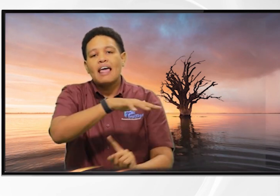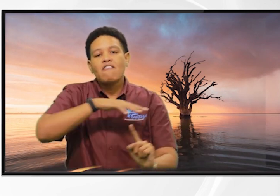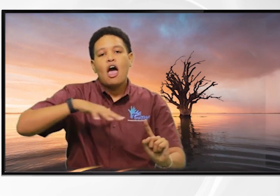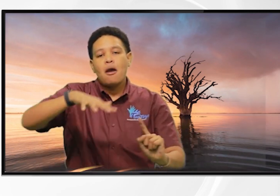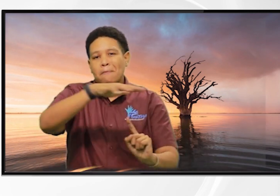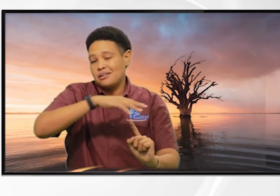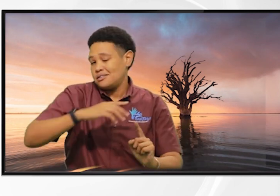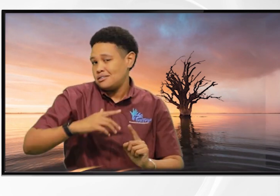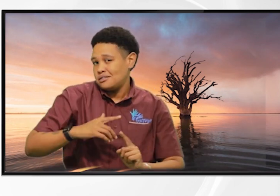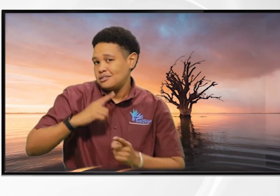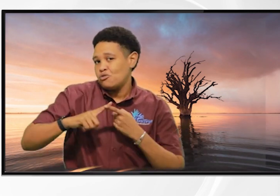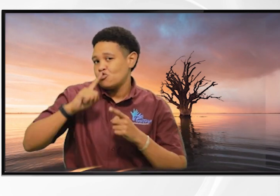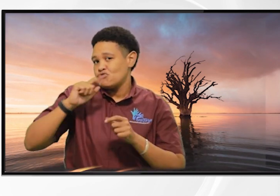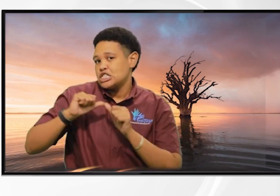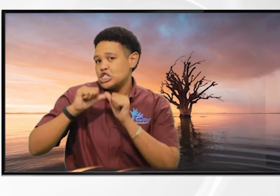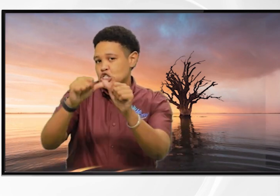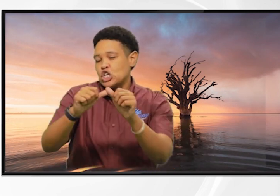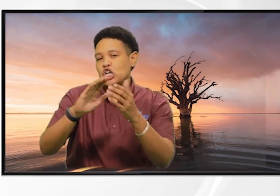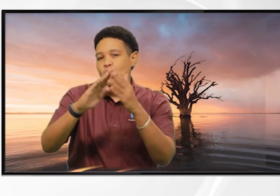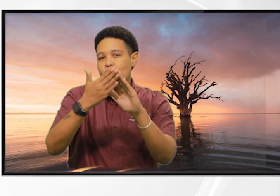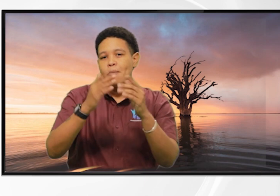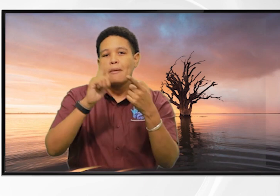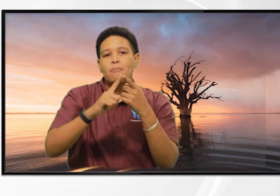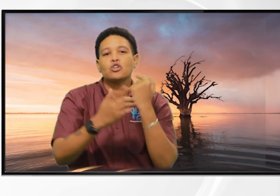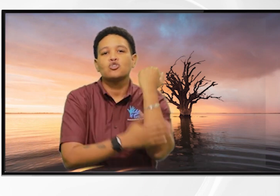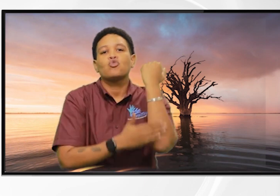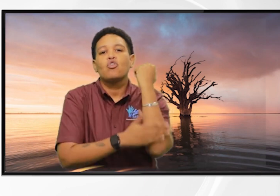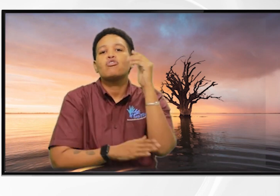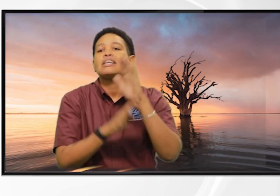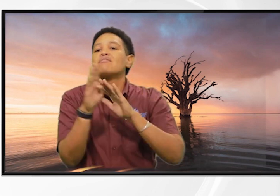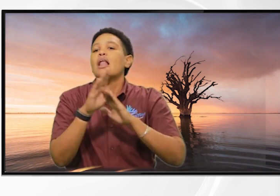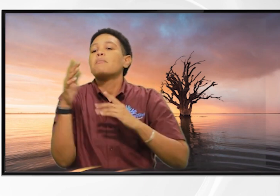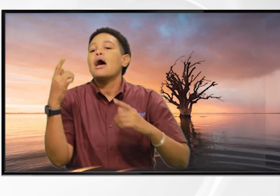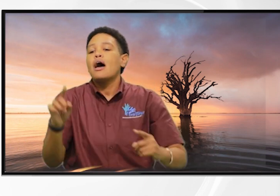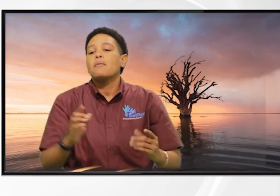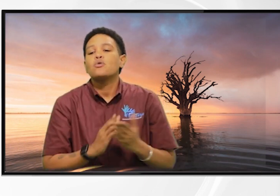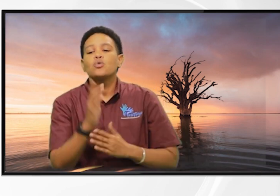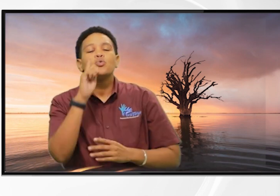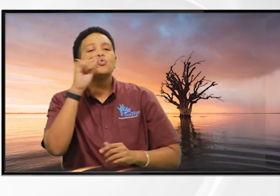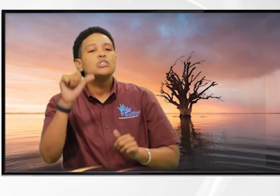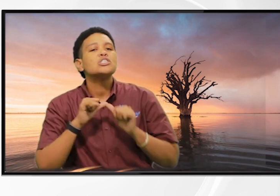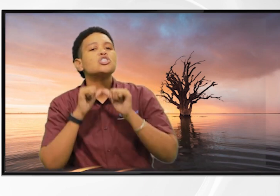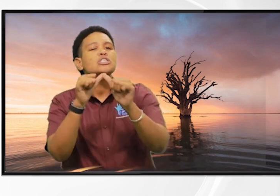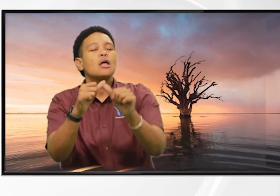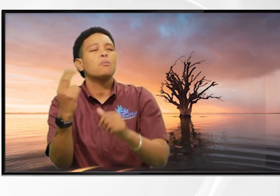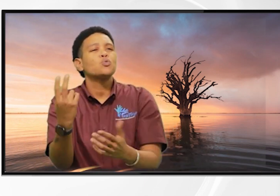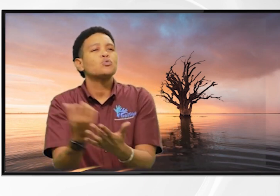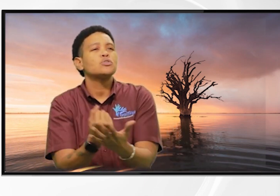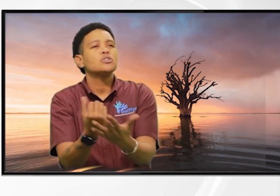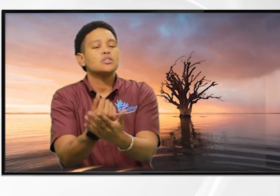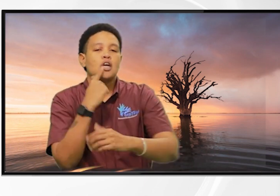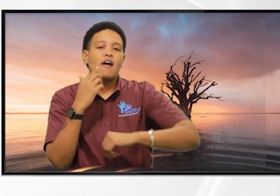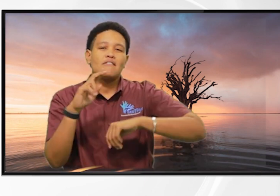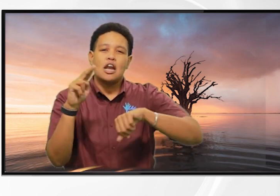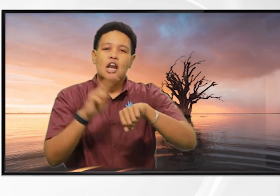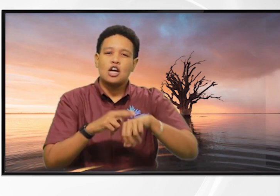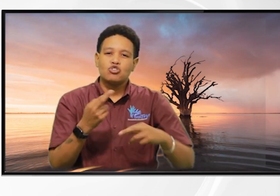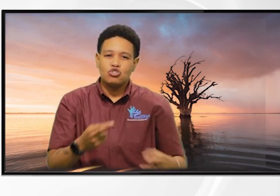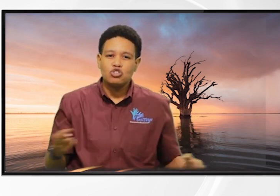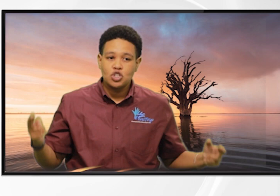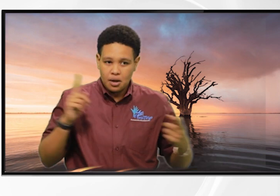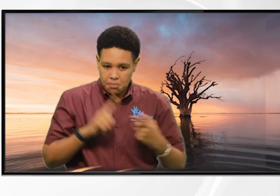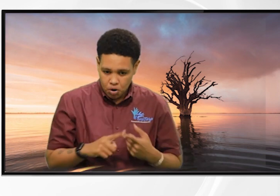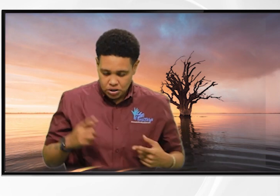environment and sustainable urban and rural development through the sustainable use of natural resources